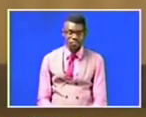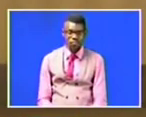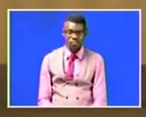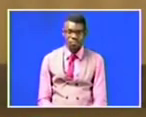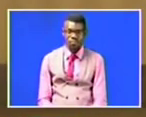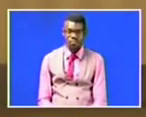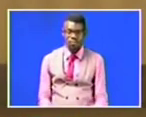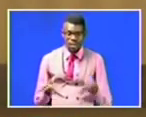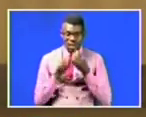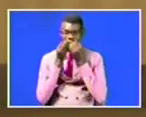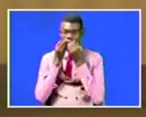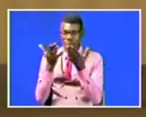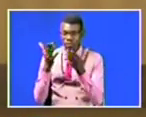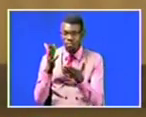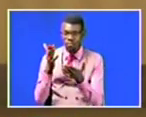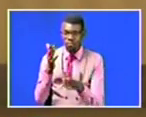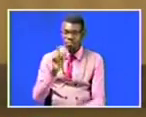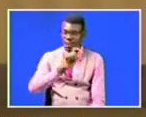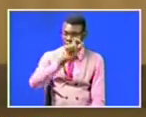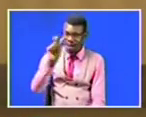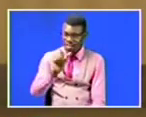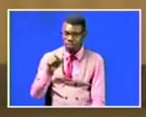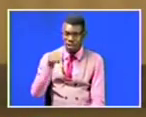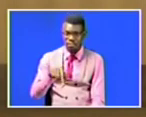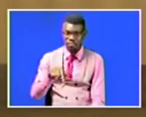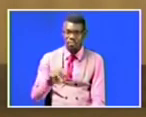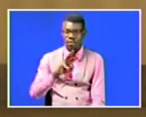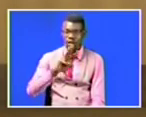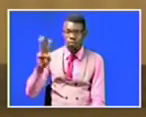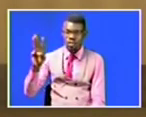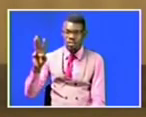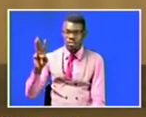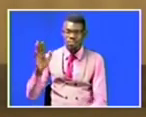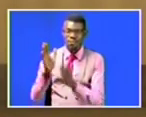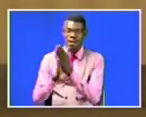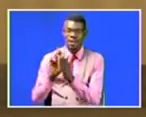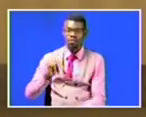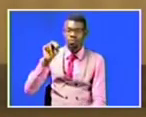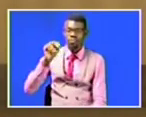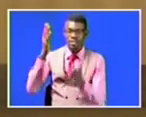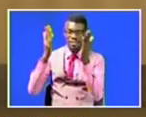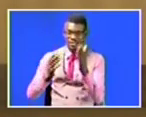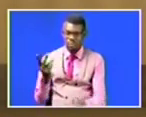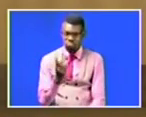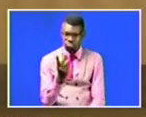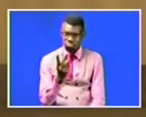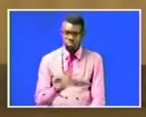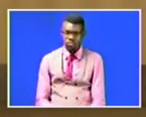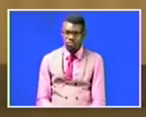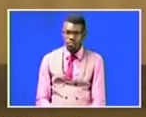available literature about this region, that is the western and north Rift,